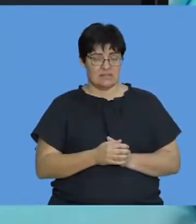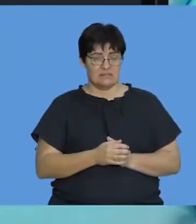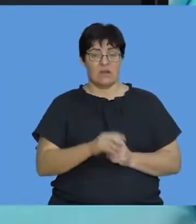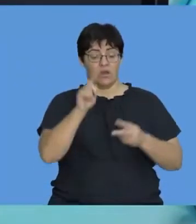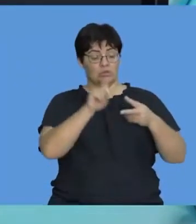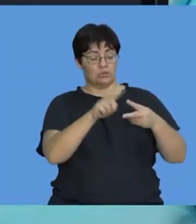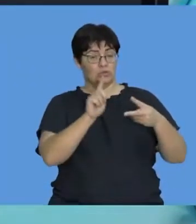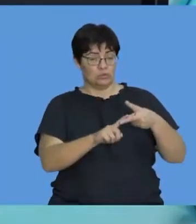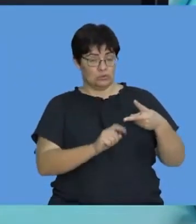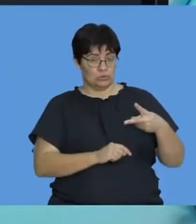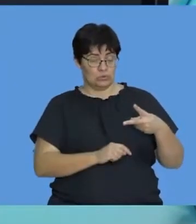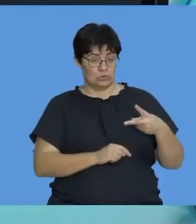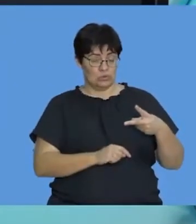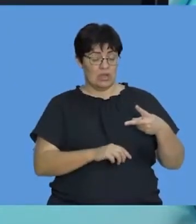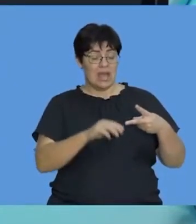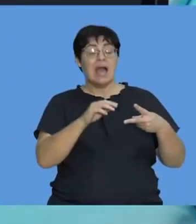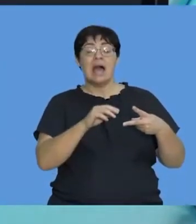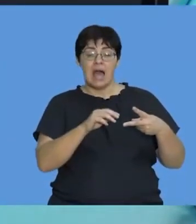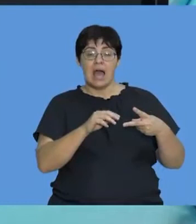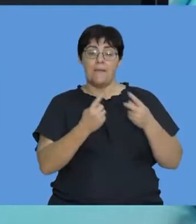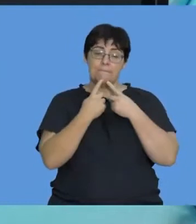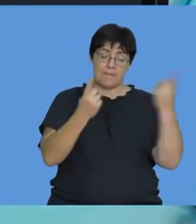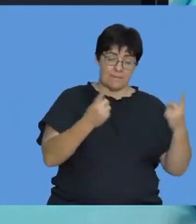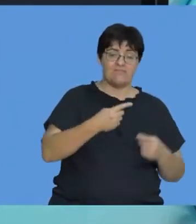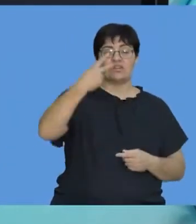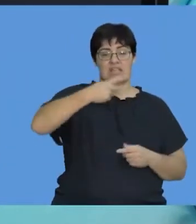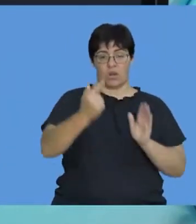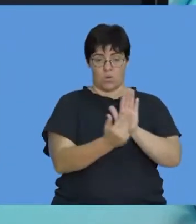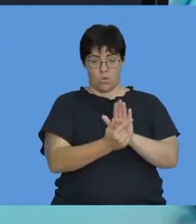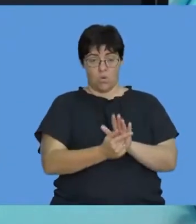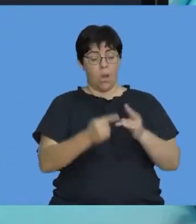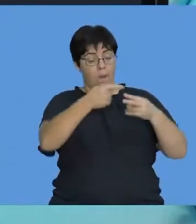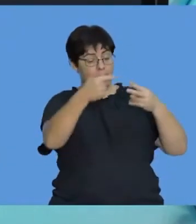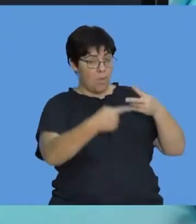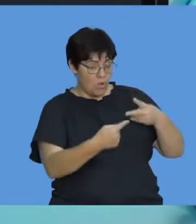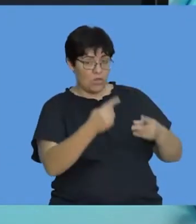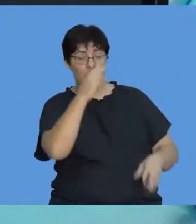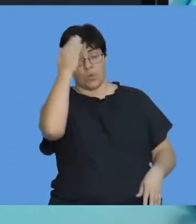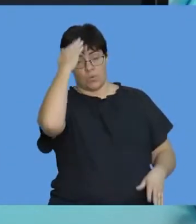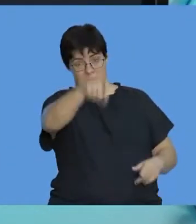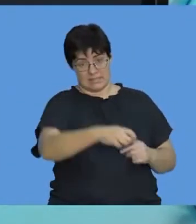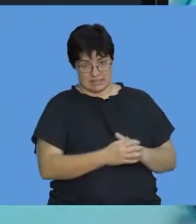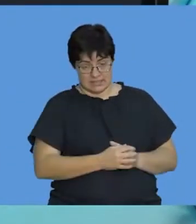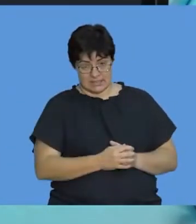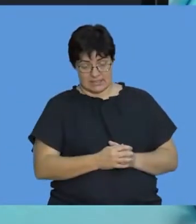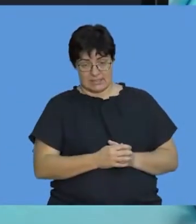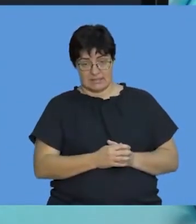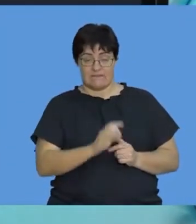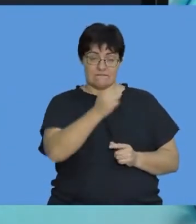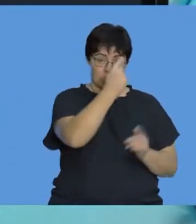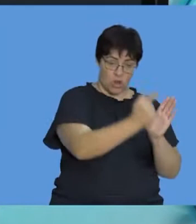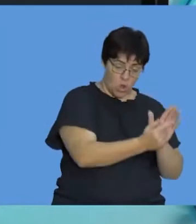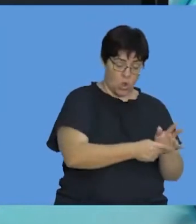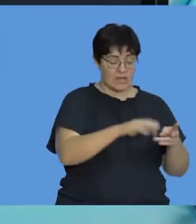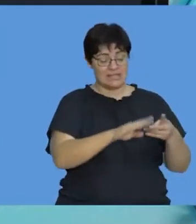There are two statements now that you know for Newton's second law. You must still know both, okay?